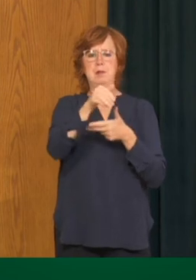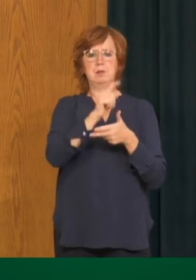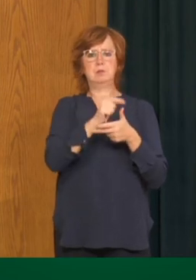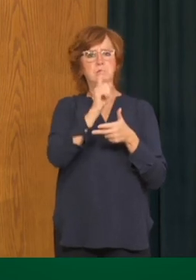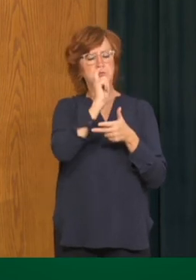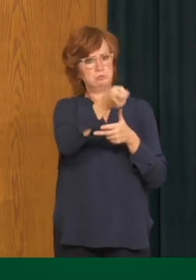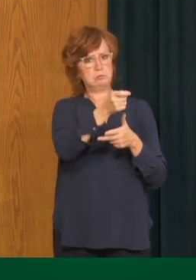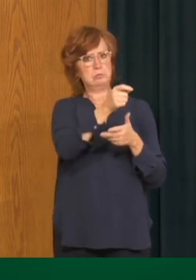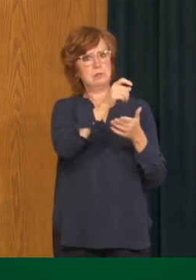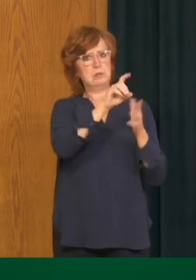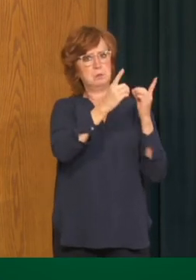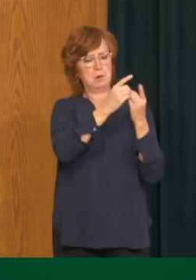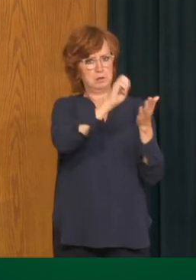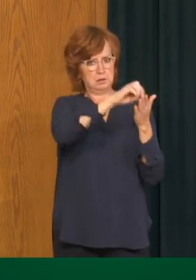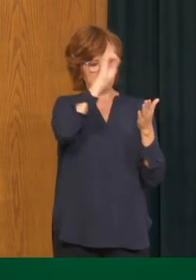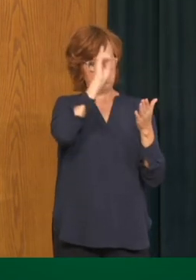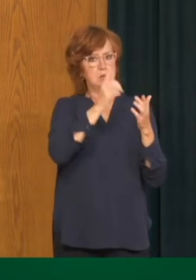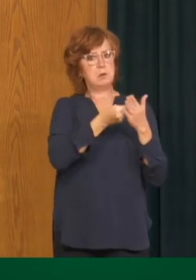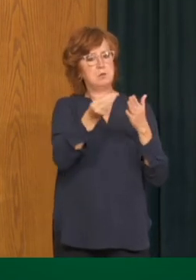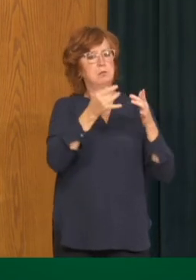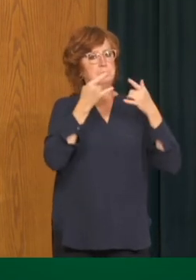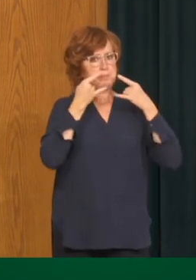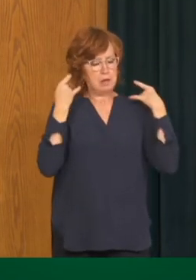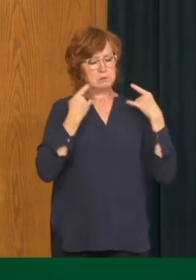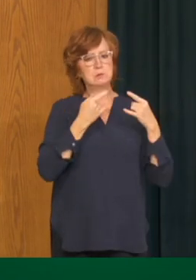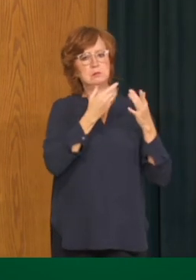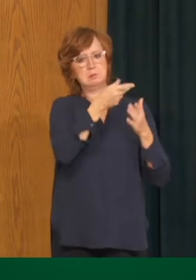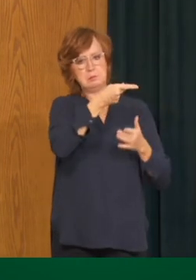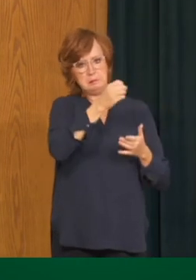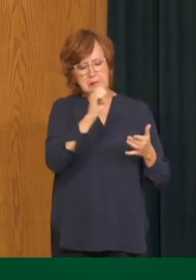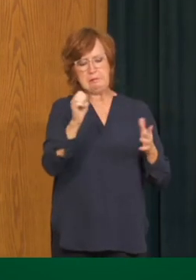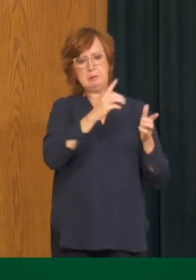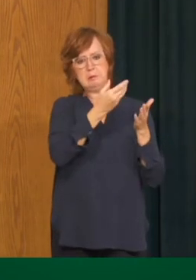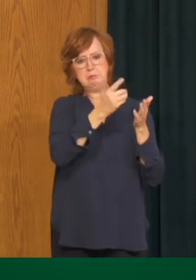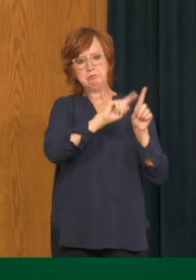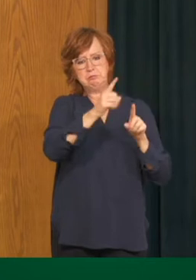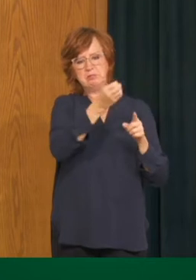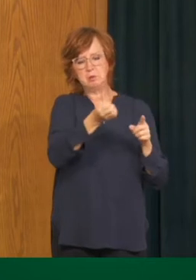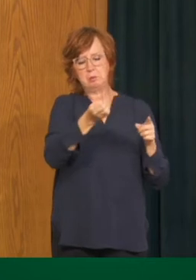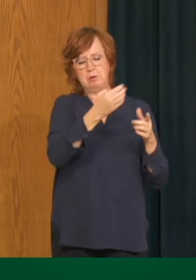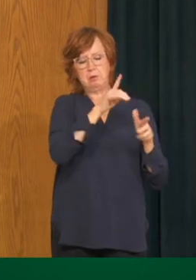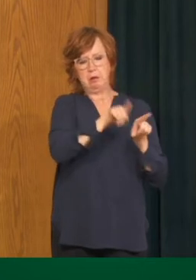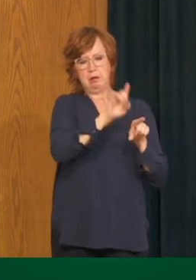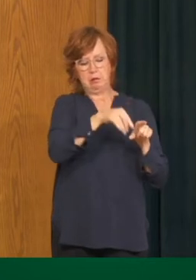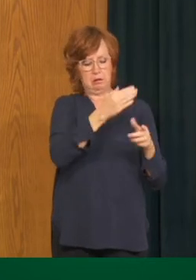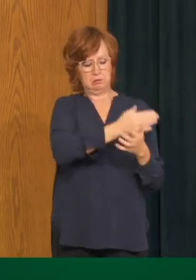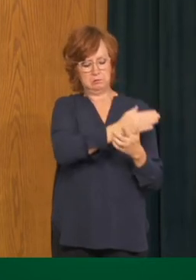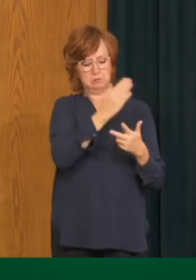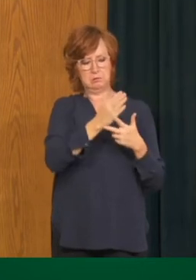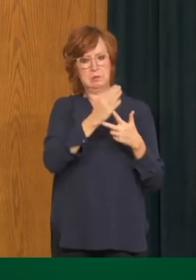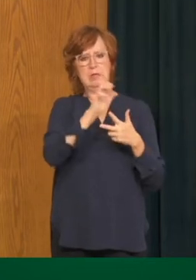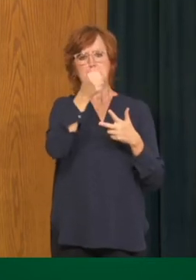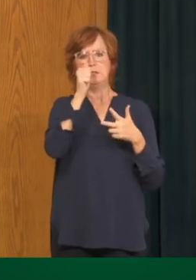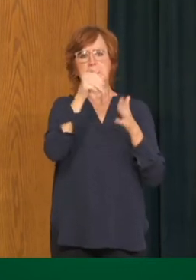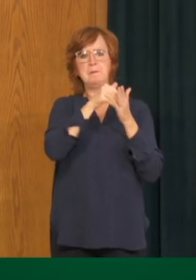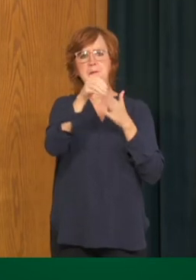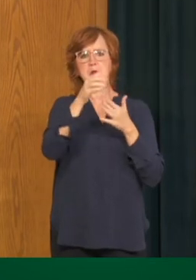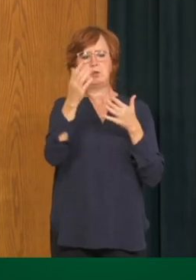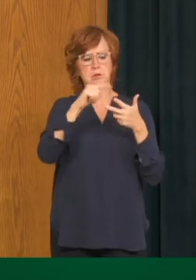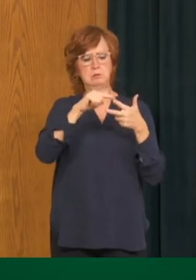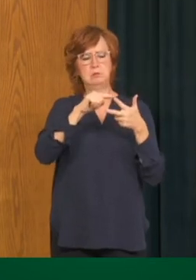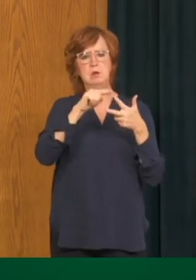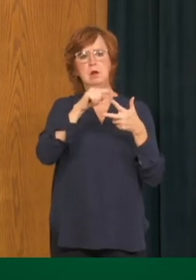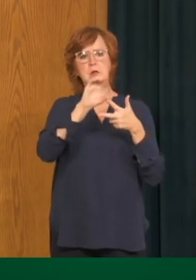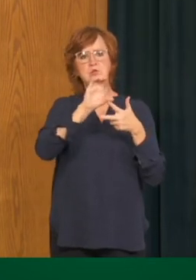Ministry of Education to purchase masks, personal protection equipment, as well as other supplies. $10 million will